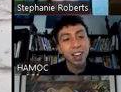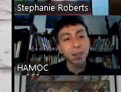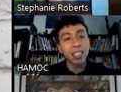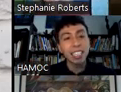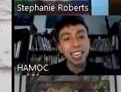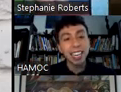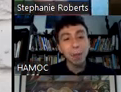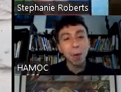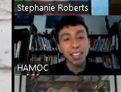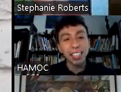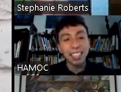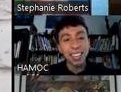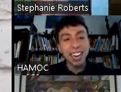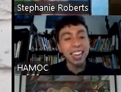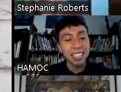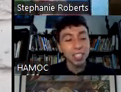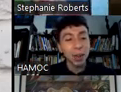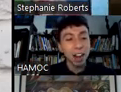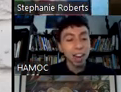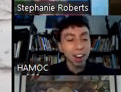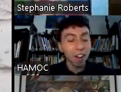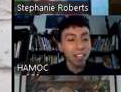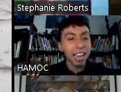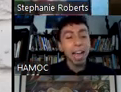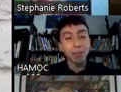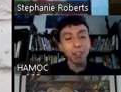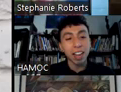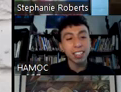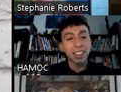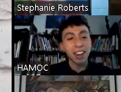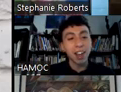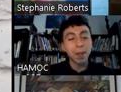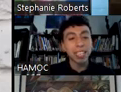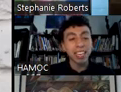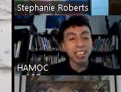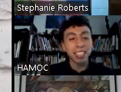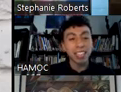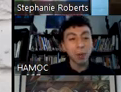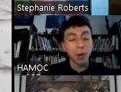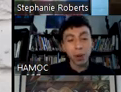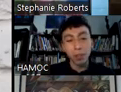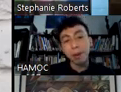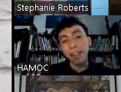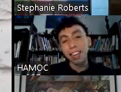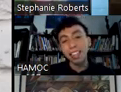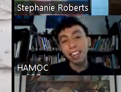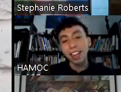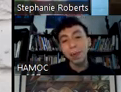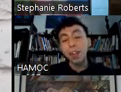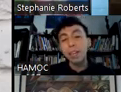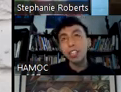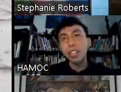not, you know, see what it is. And so I had kind of all these abstract ideas that were going through my